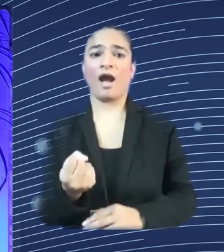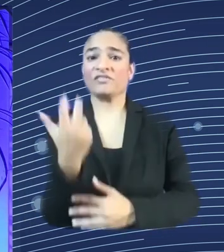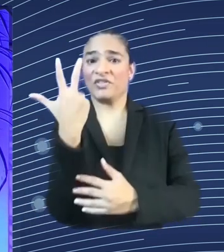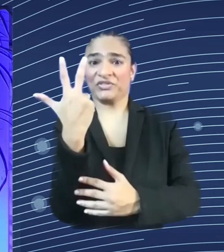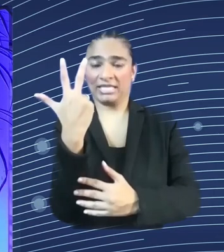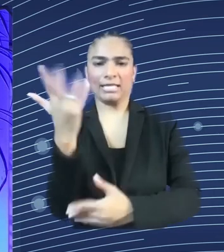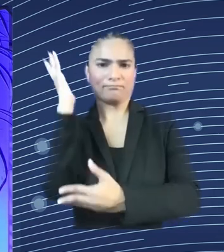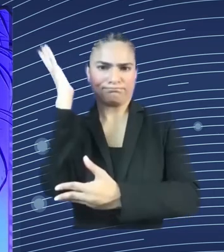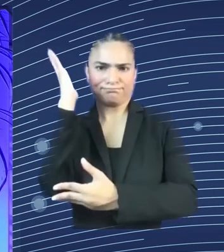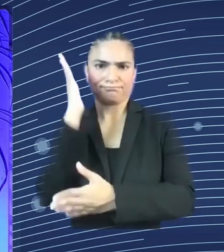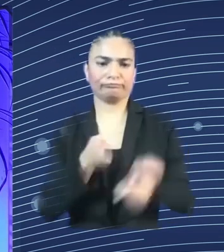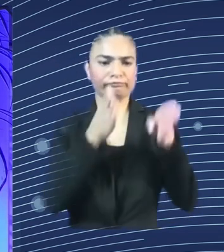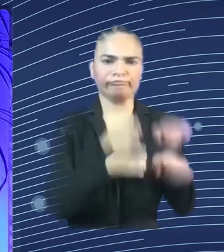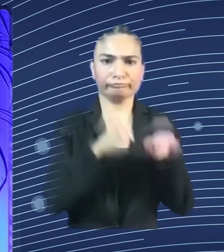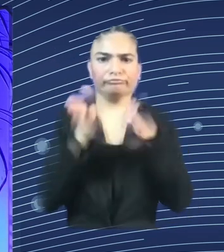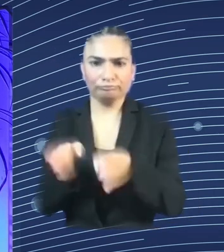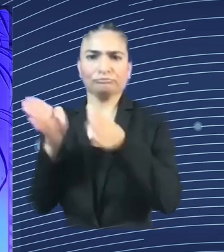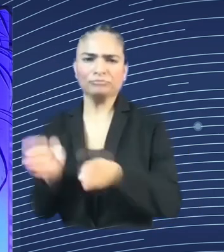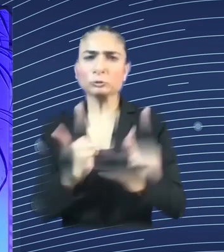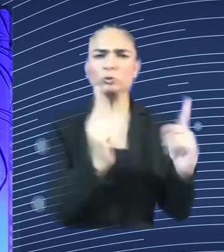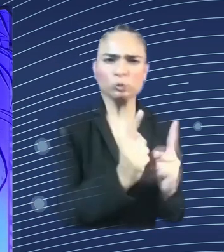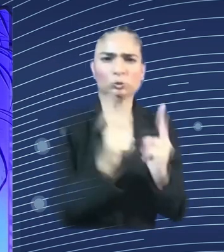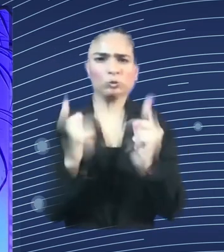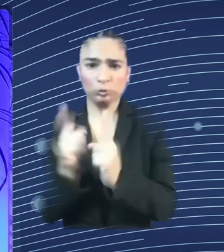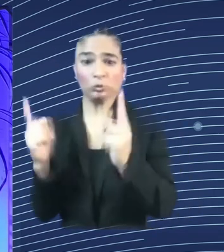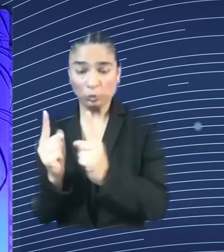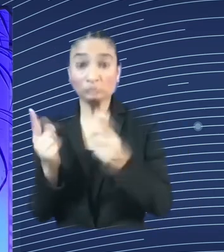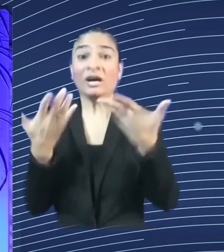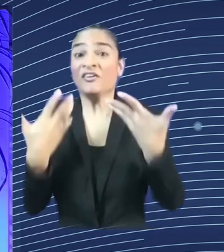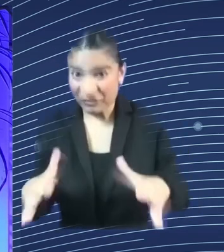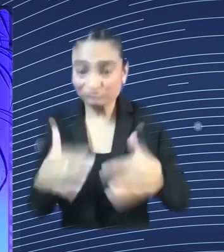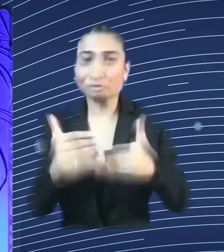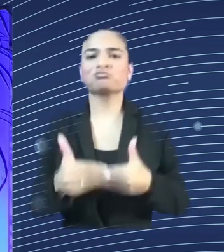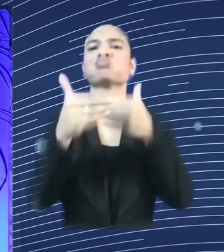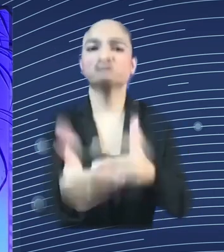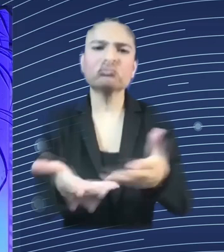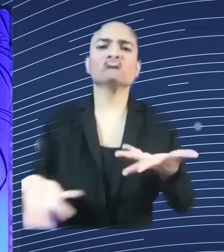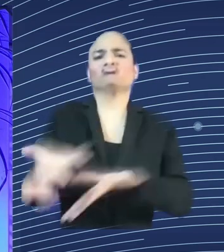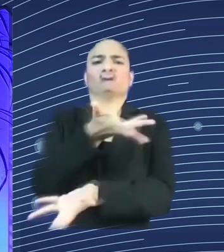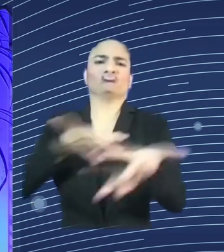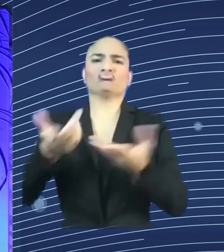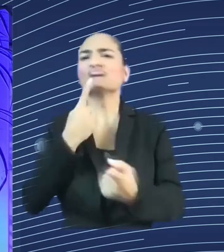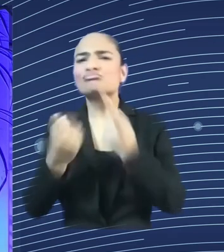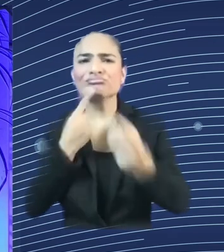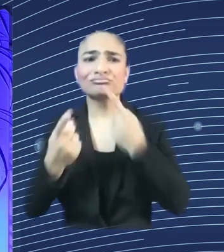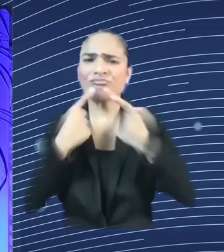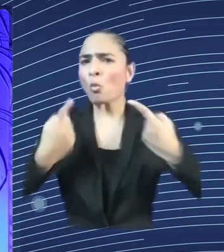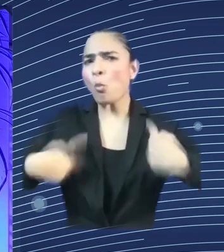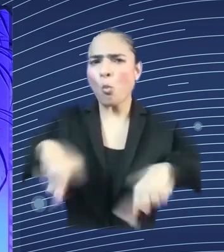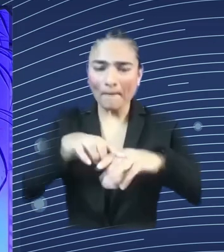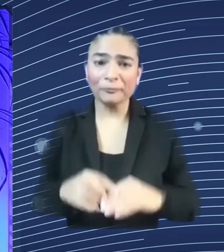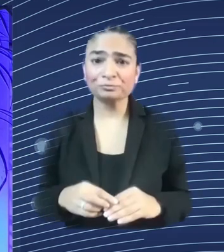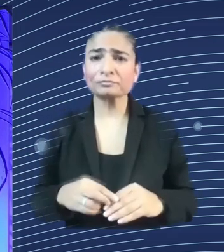of us. And you're highly, highly encouraged to participate, because I'm quite sure you are curious, but you also have quite a lot of knowledge to bring to the